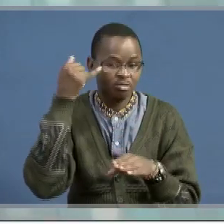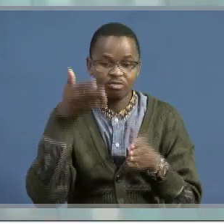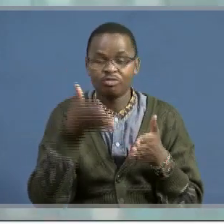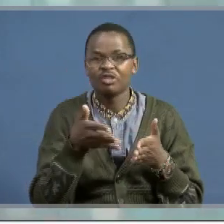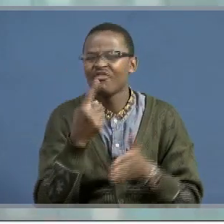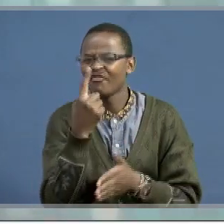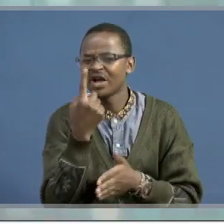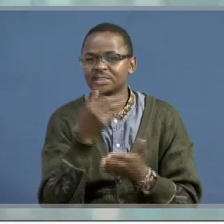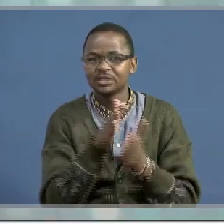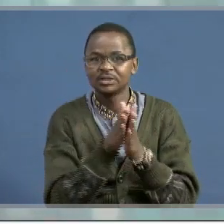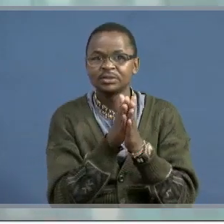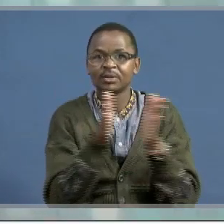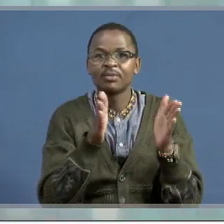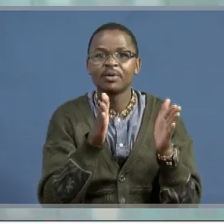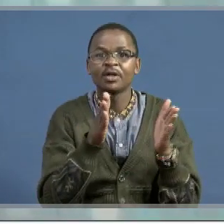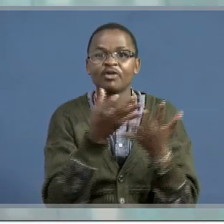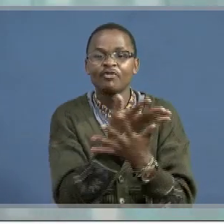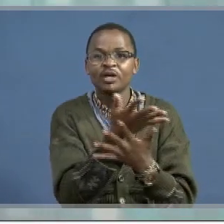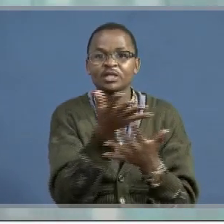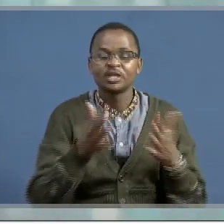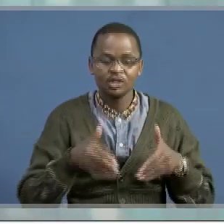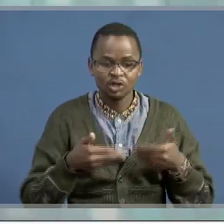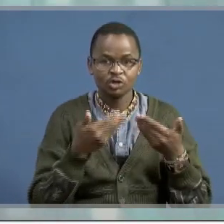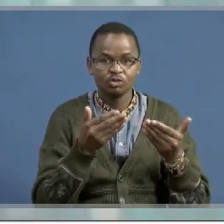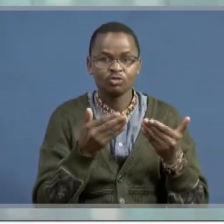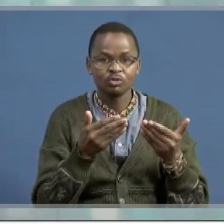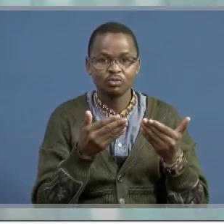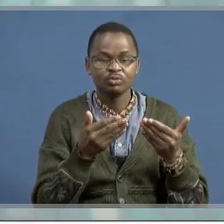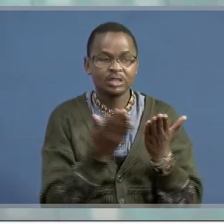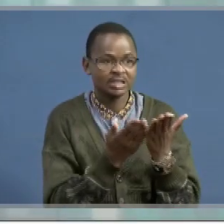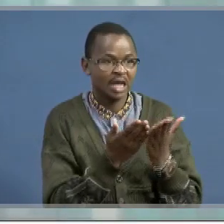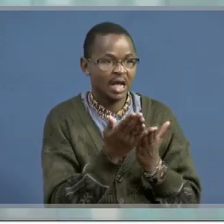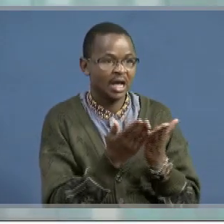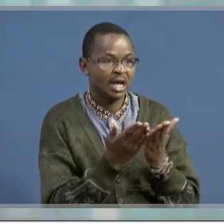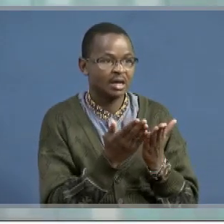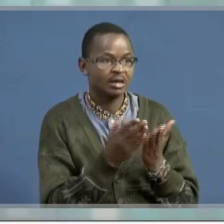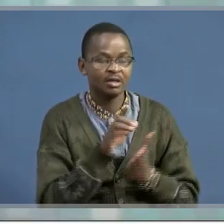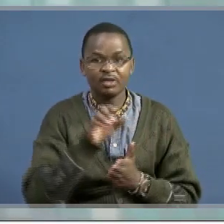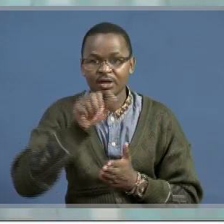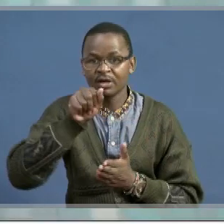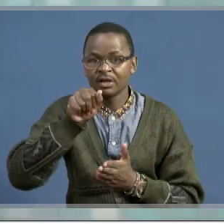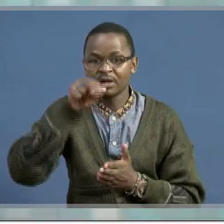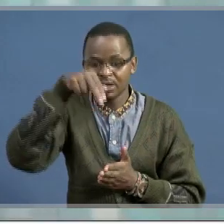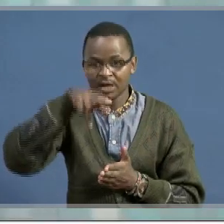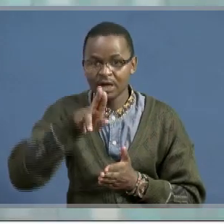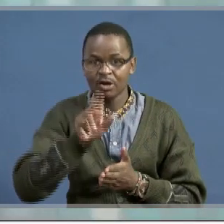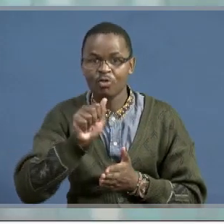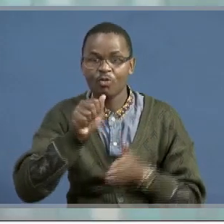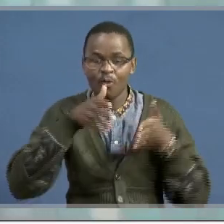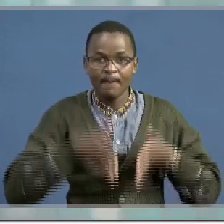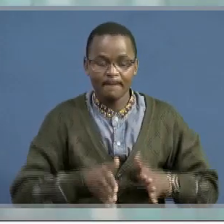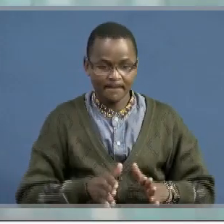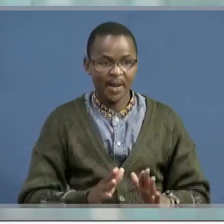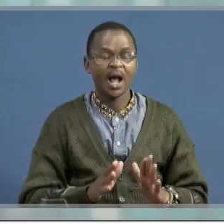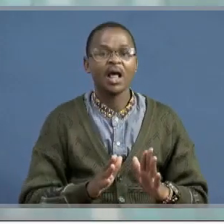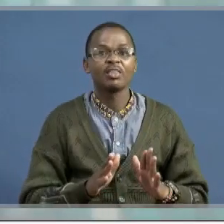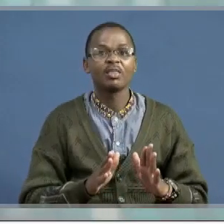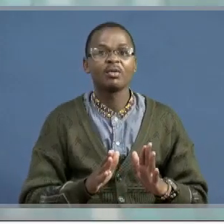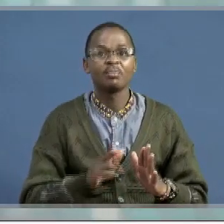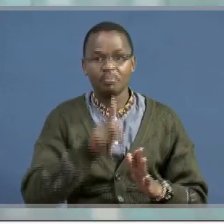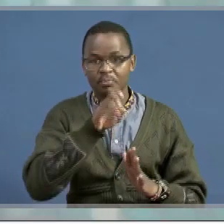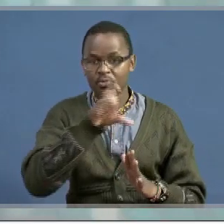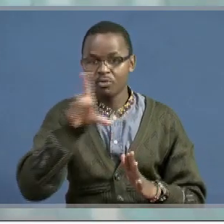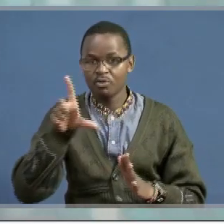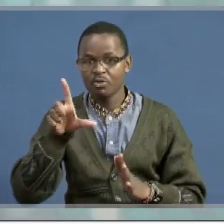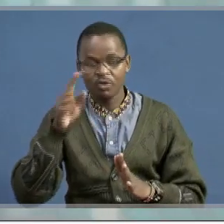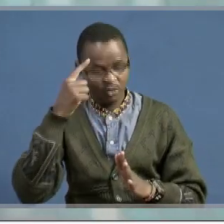be the first public facility in Kenya to offer aquabath services. The aquabath, which is a designated bath pool, will